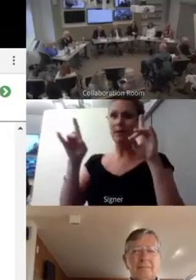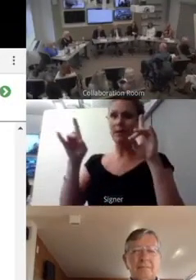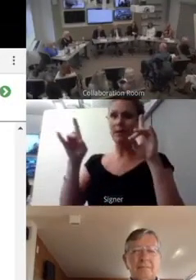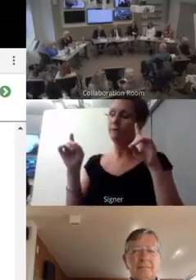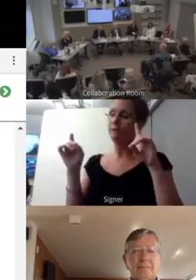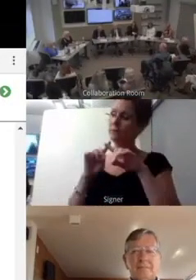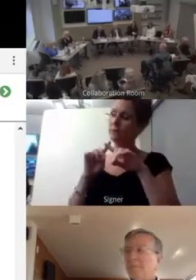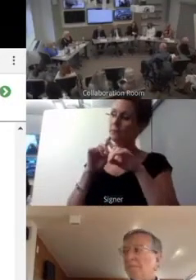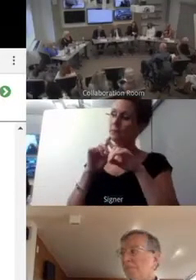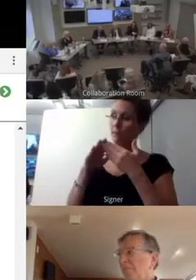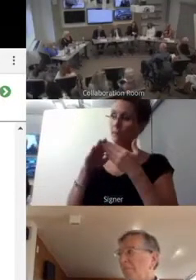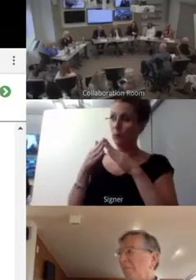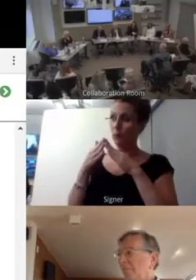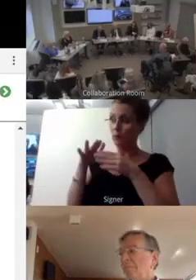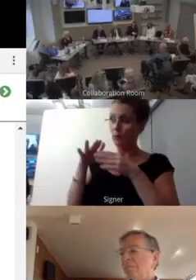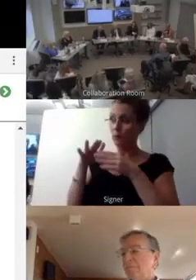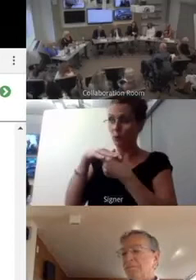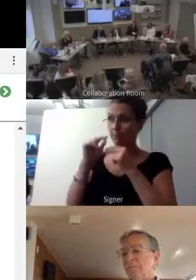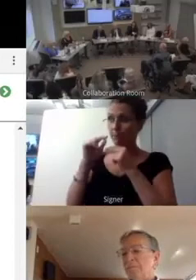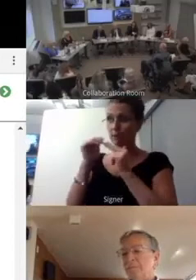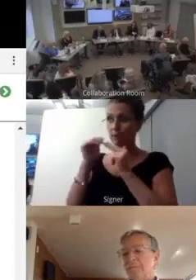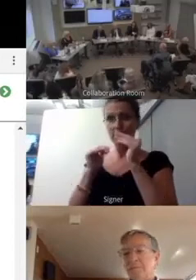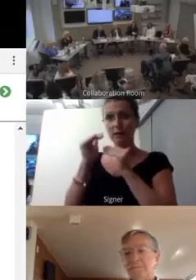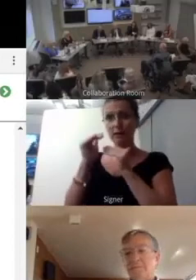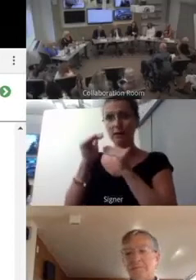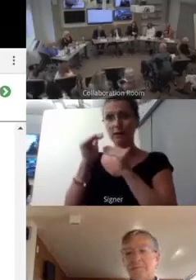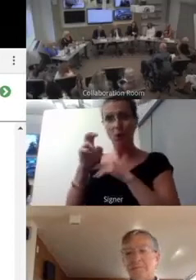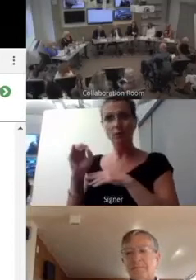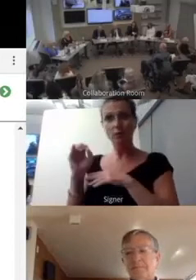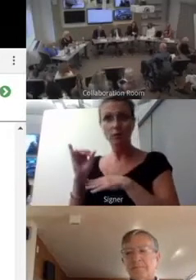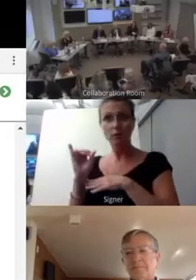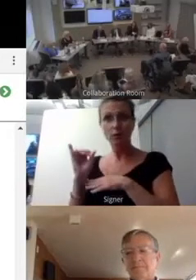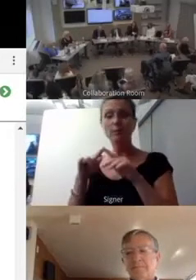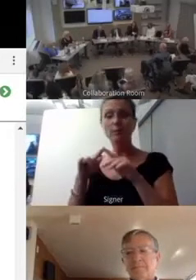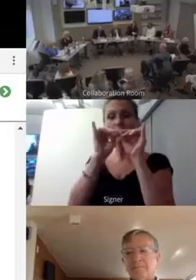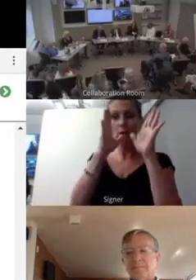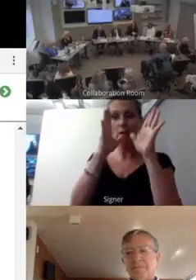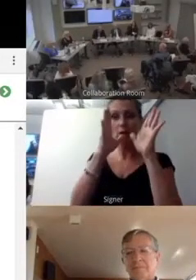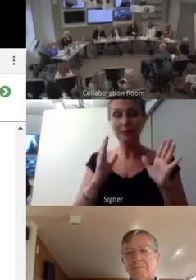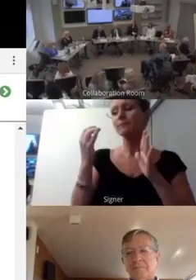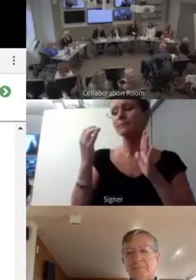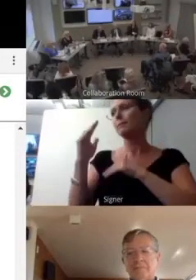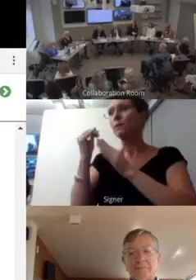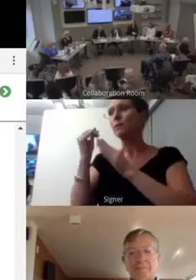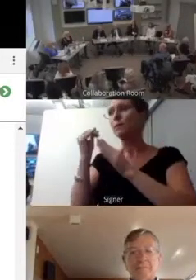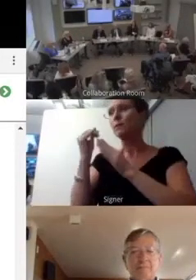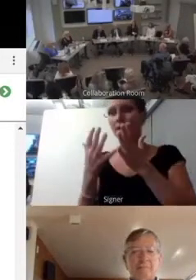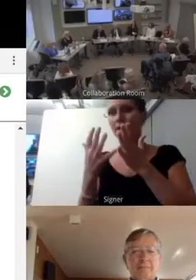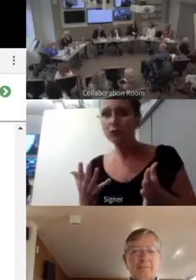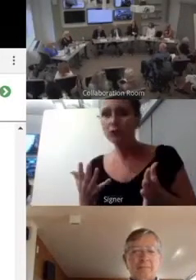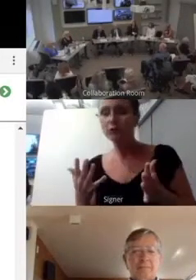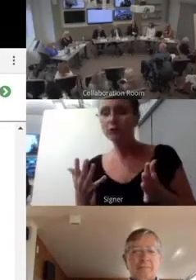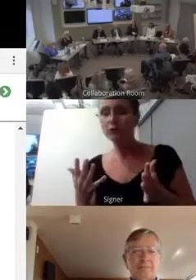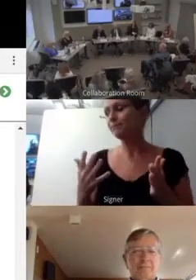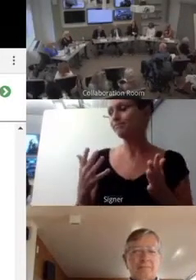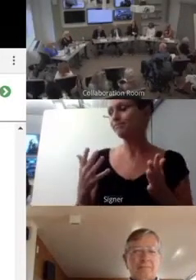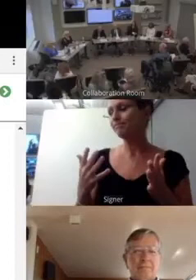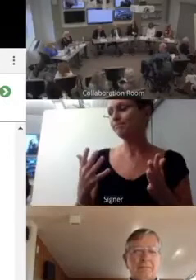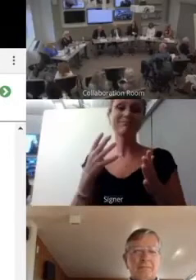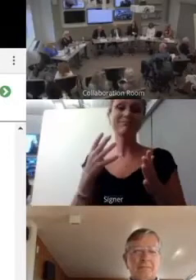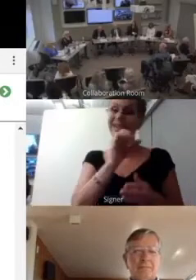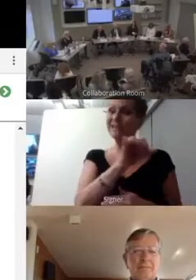codes. But architects and building designers, just like the customers who sell products to the University of